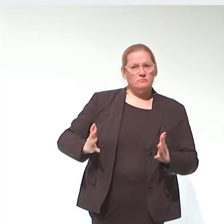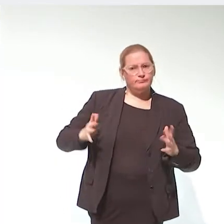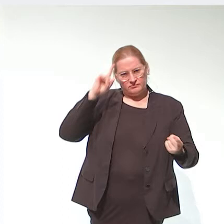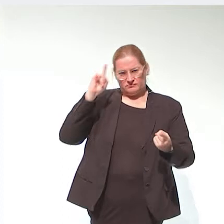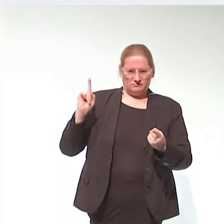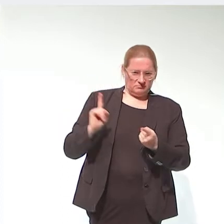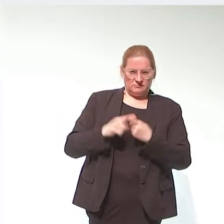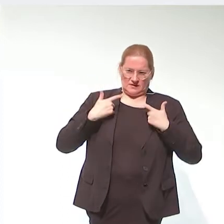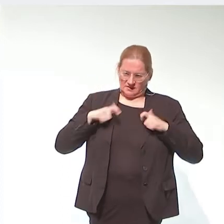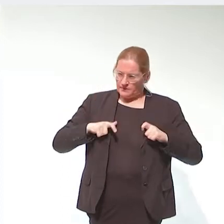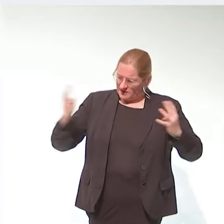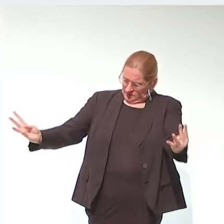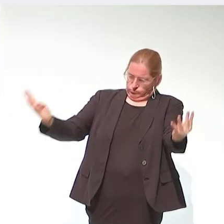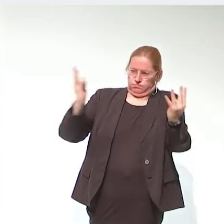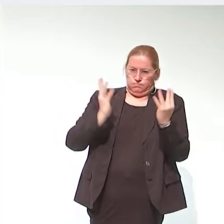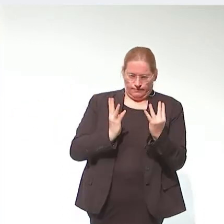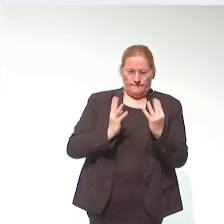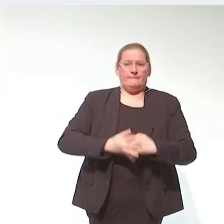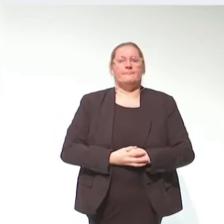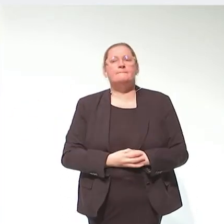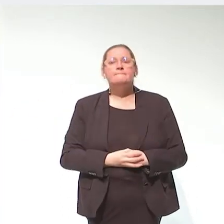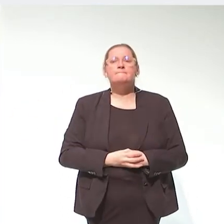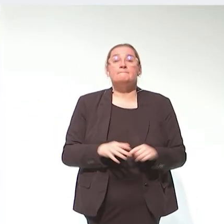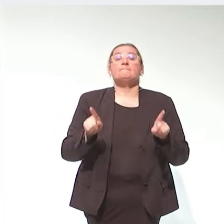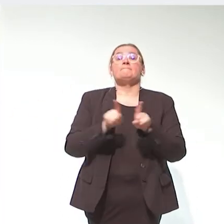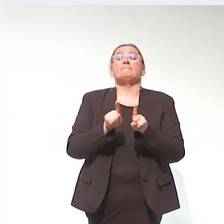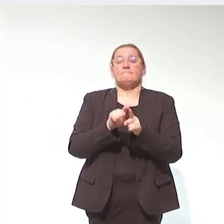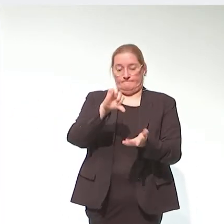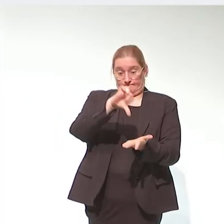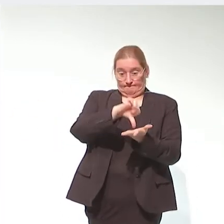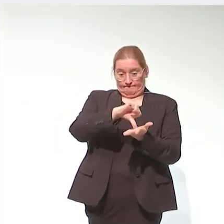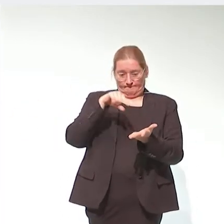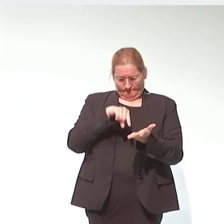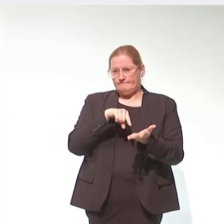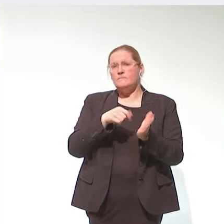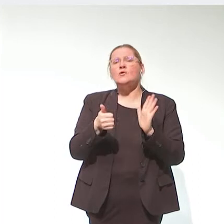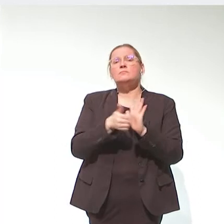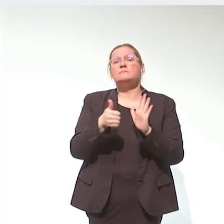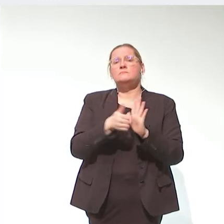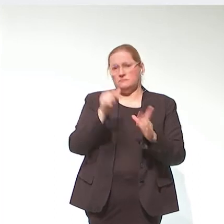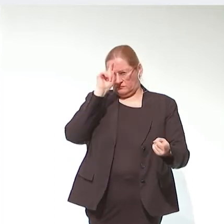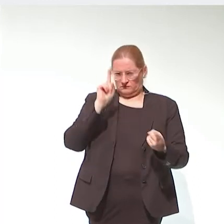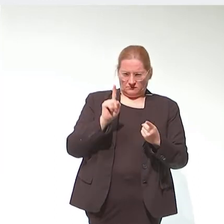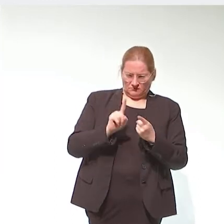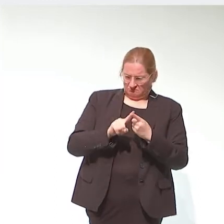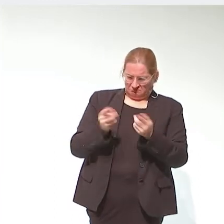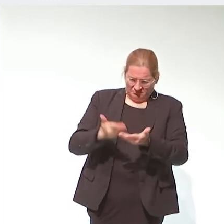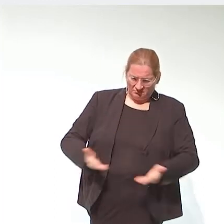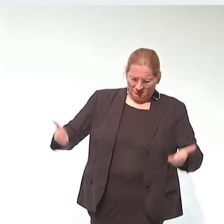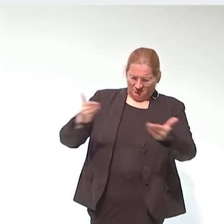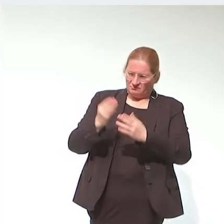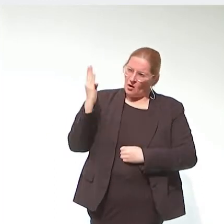provide additional clarity what these requirements, especially in the light of the accessibility standard, means.